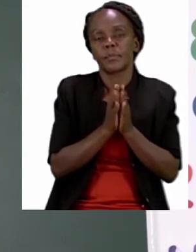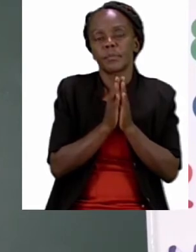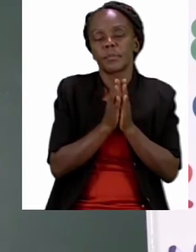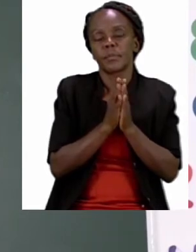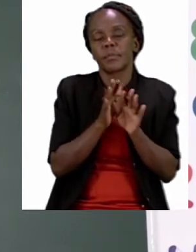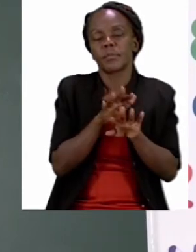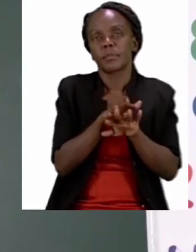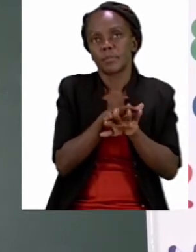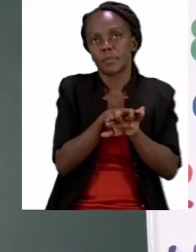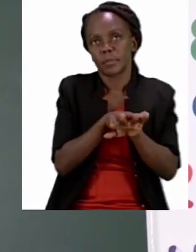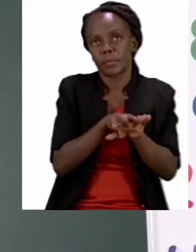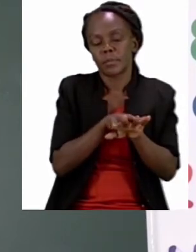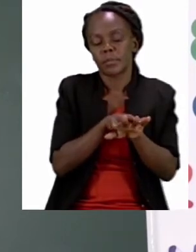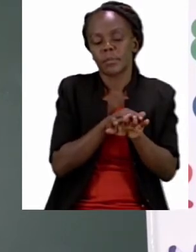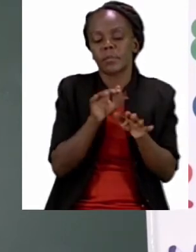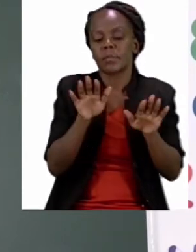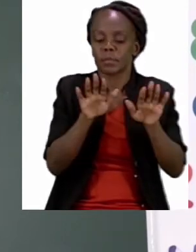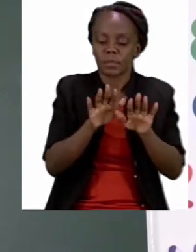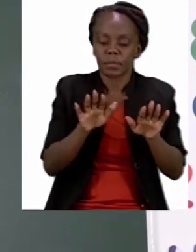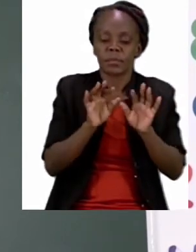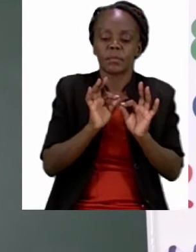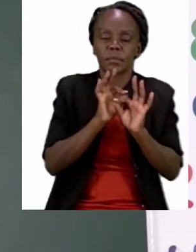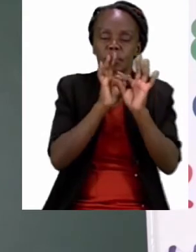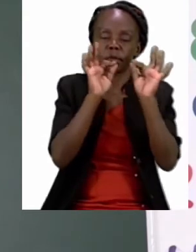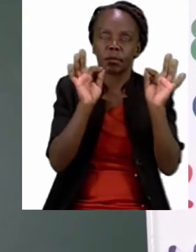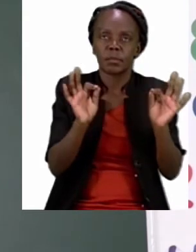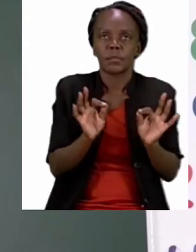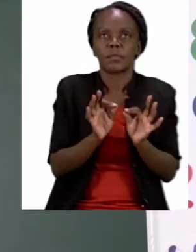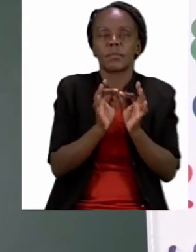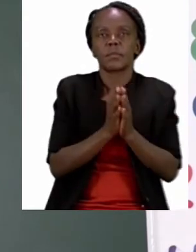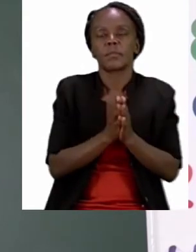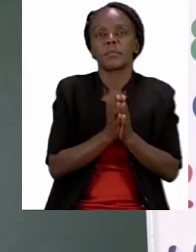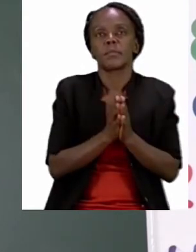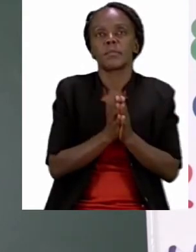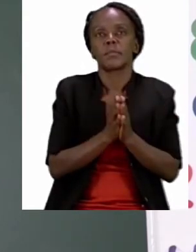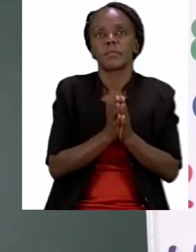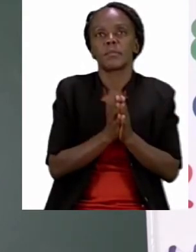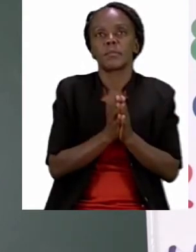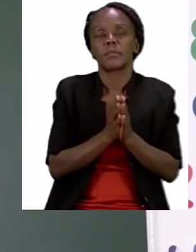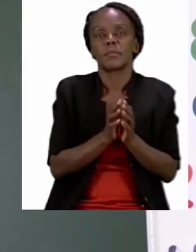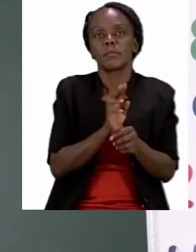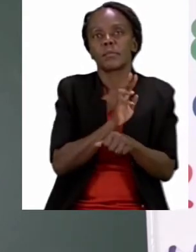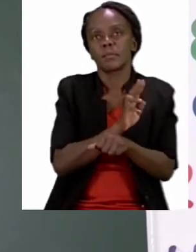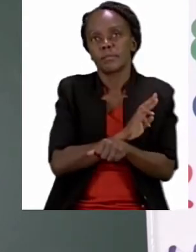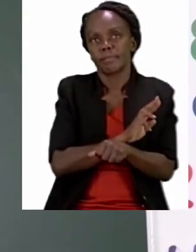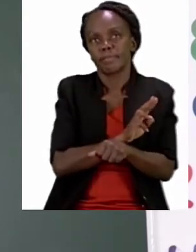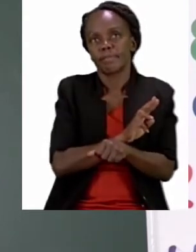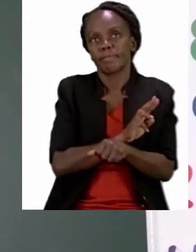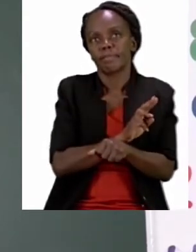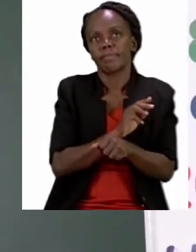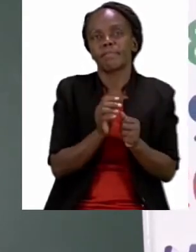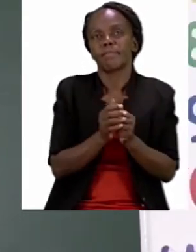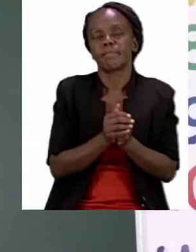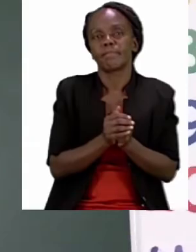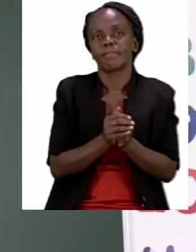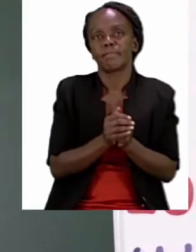and girls, color inside your square lines, and I'll see you soon when you are done after